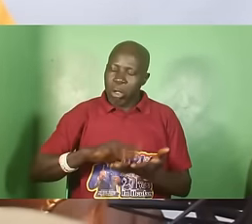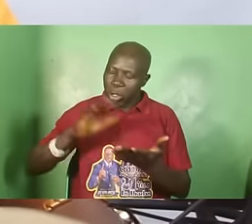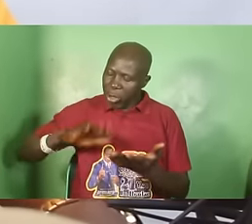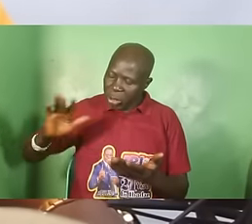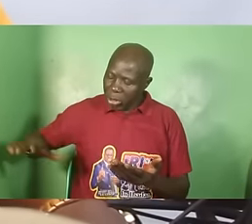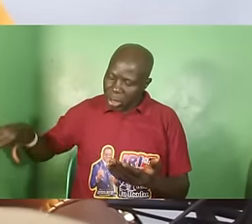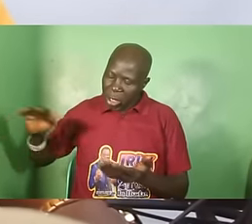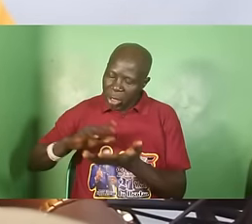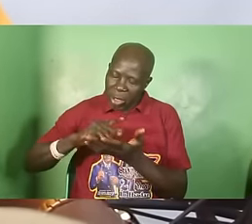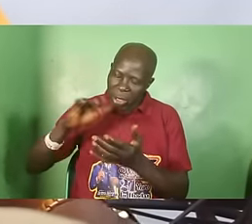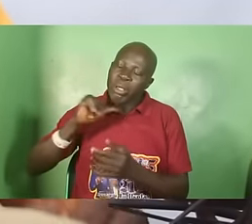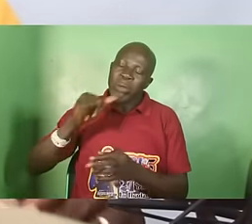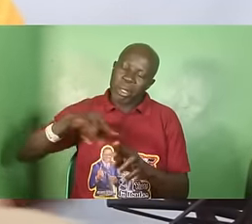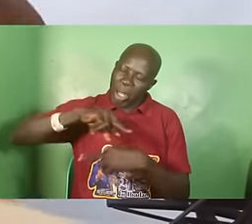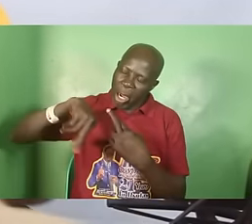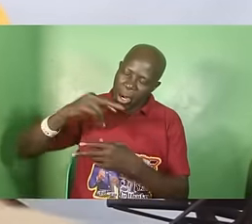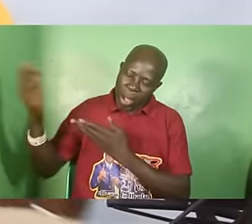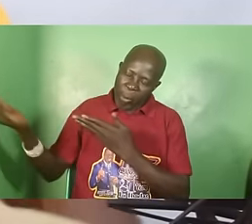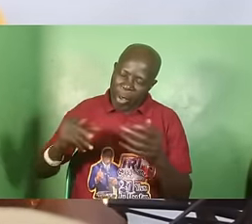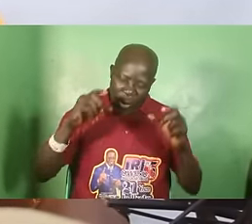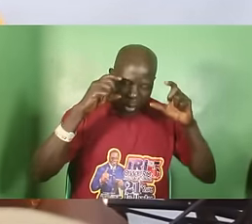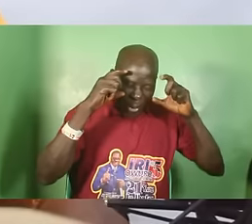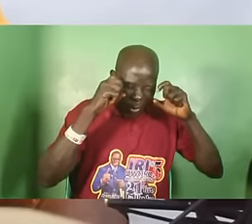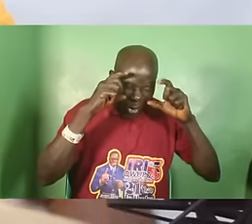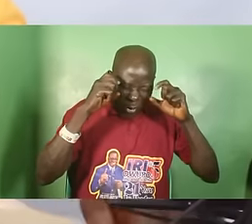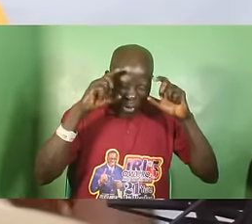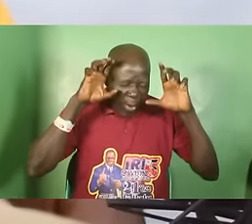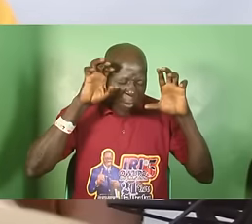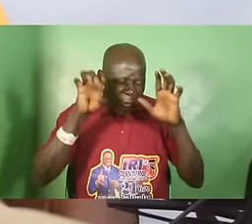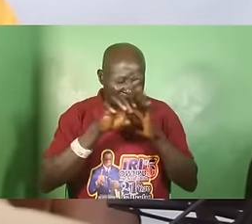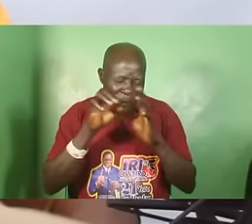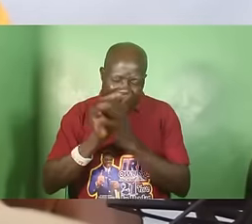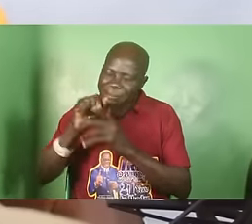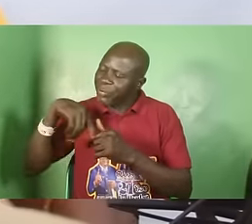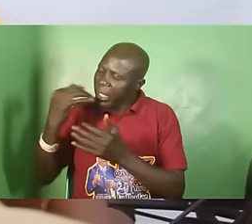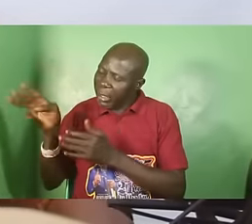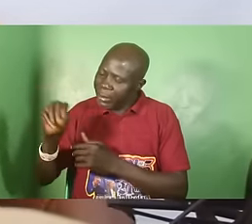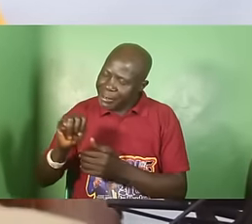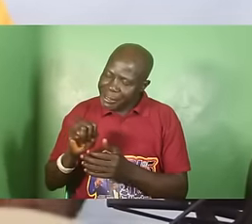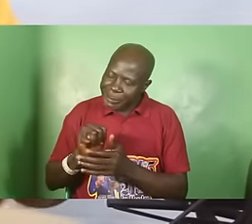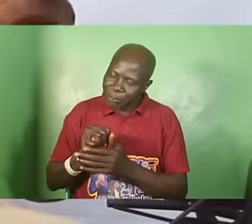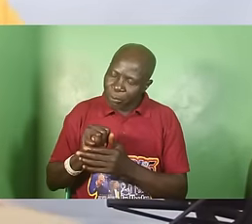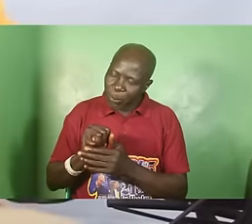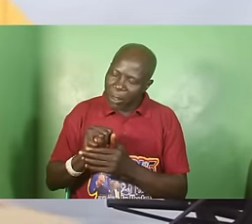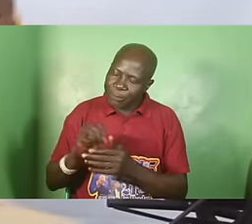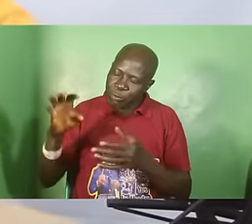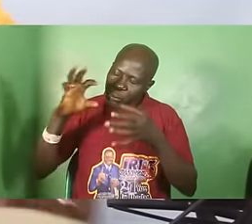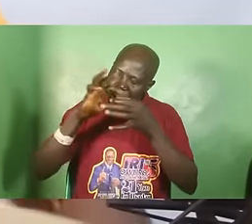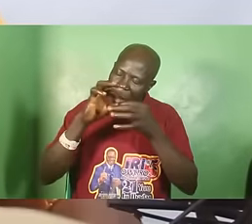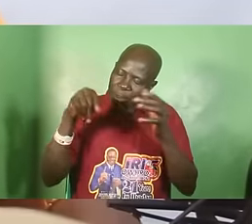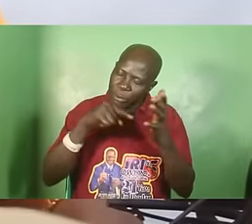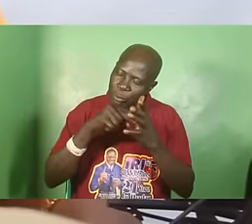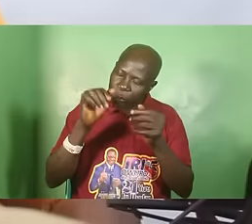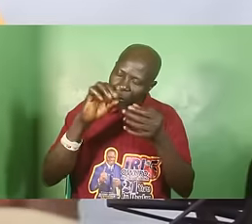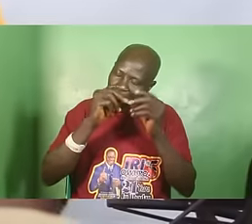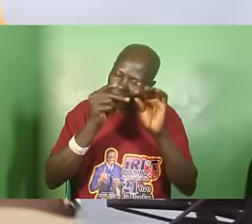see around here. Your glorious children that are not around. For 4 to 1, that all their photos. And what for 4 and more logo? And inform your glorious children to connect the program with. To